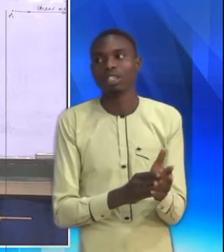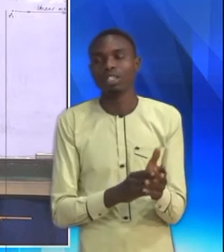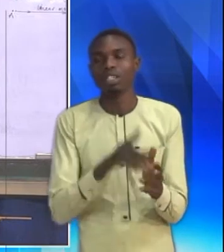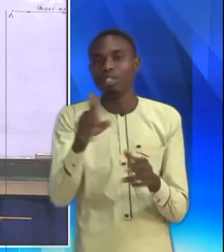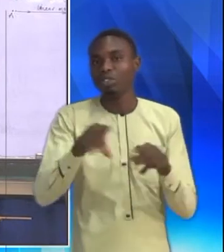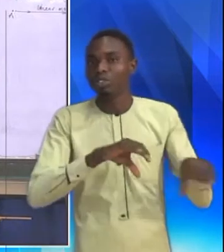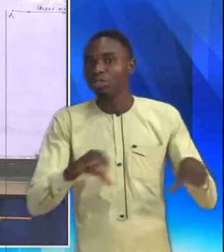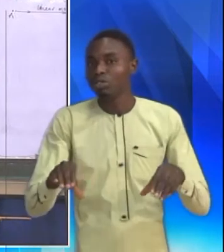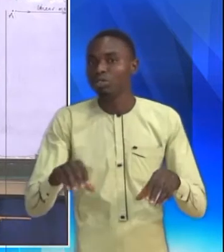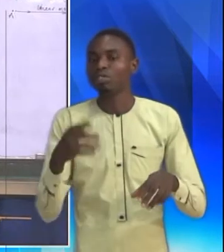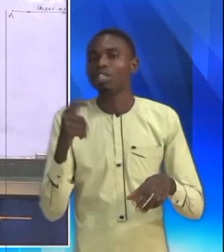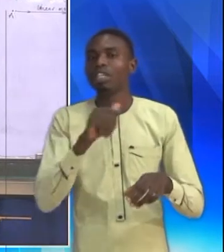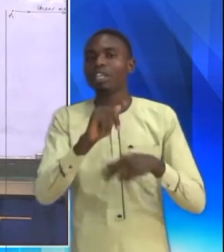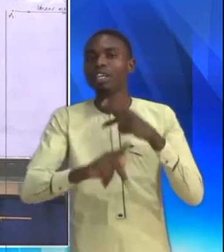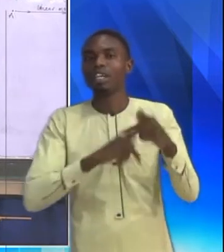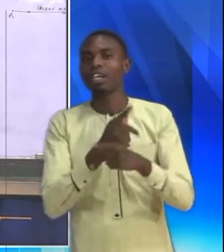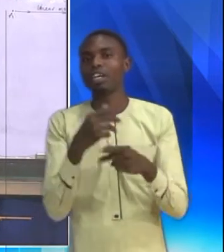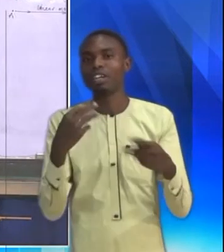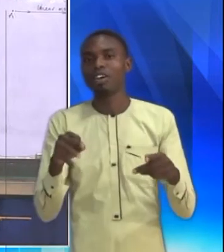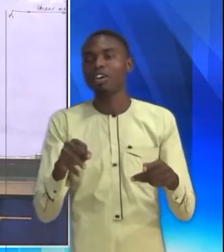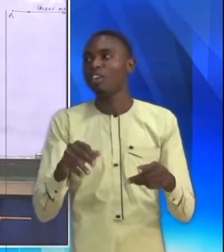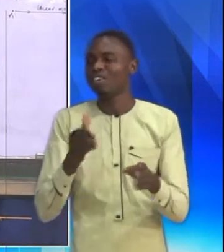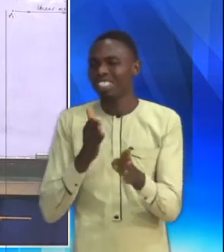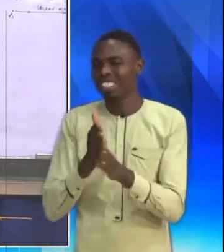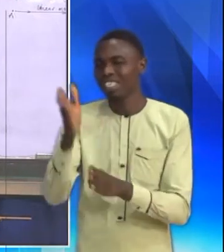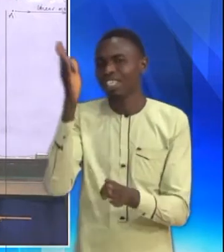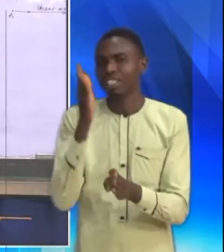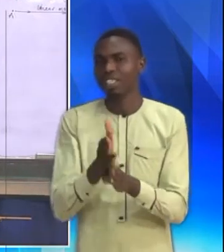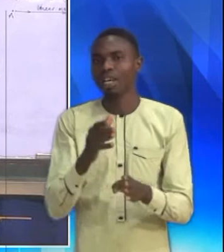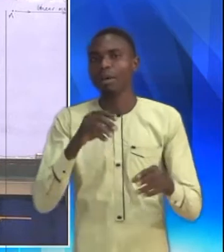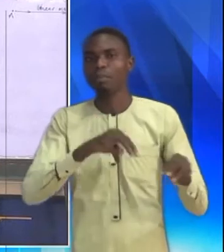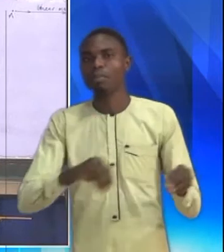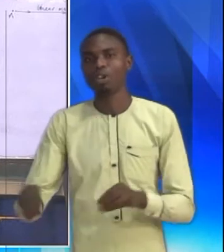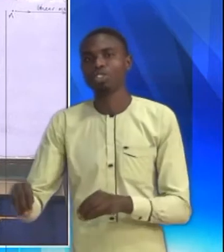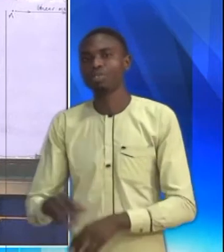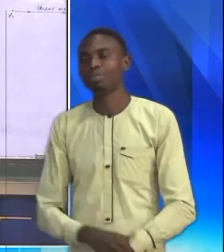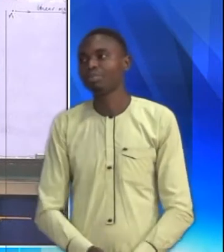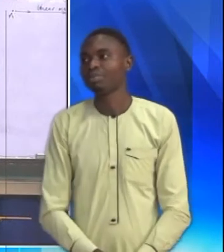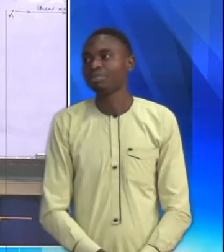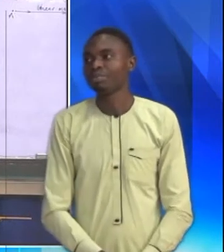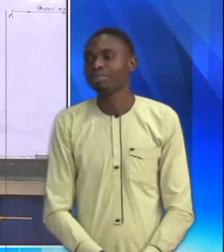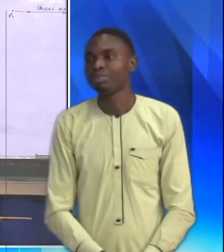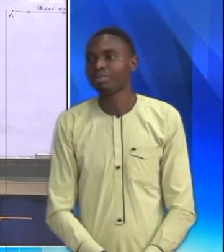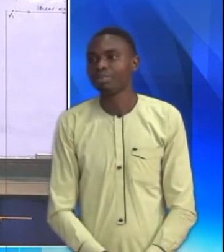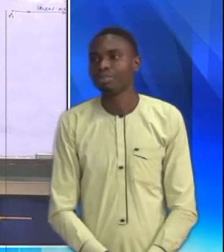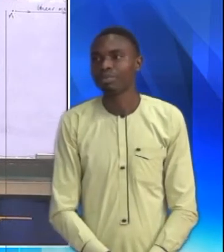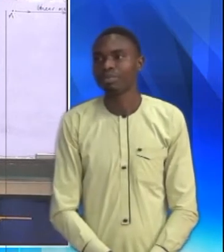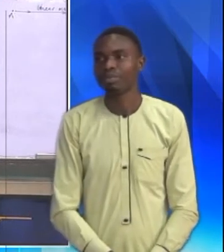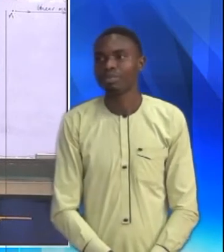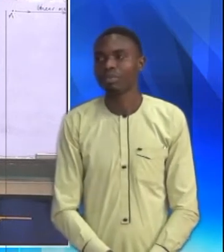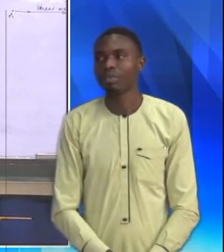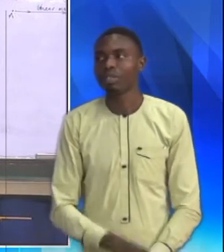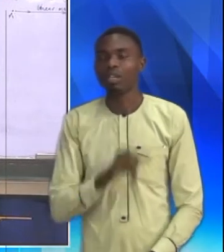of translatory motion because you are going on a straight line. You are not bending. So it's one of the